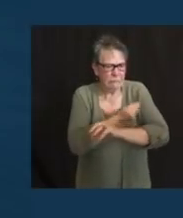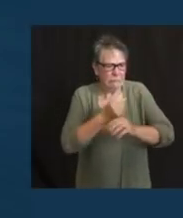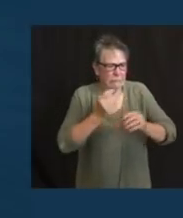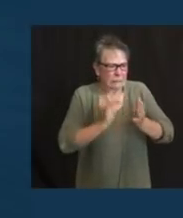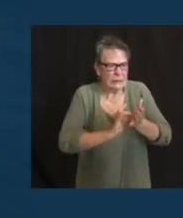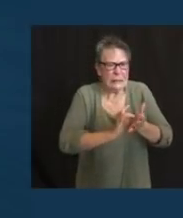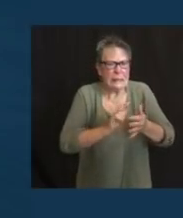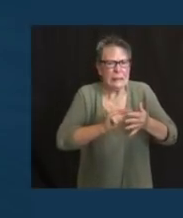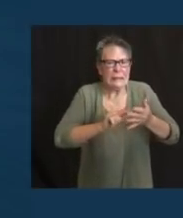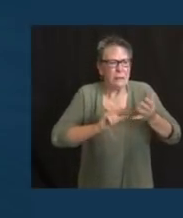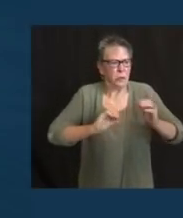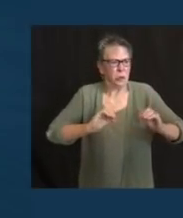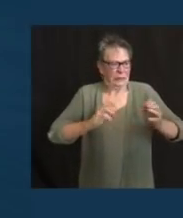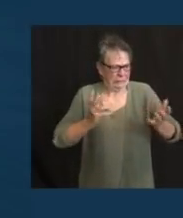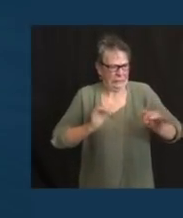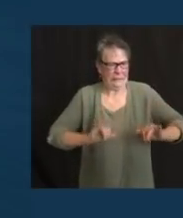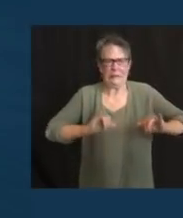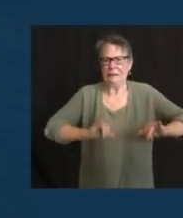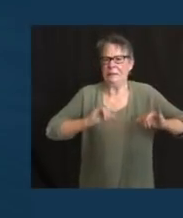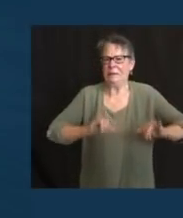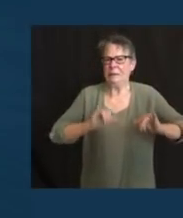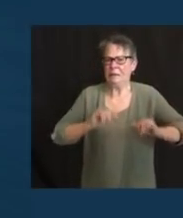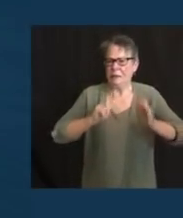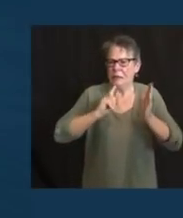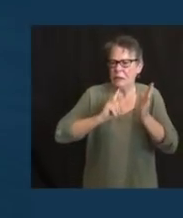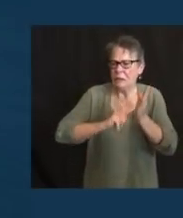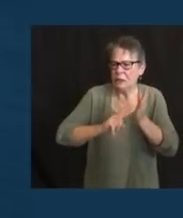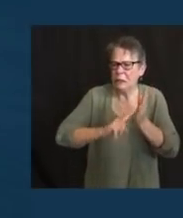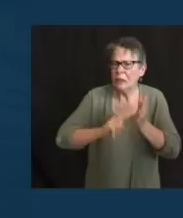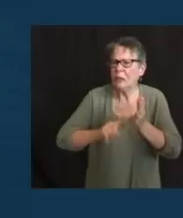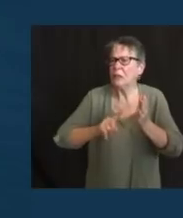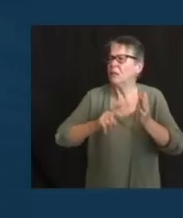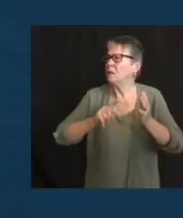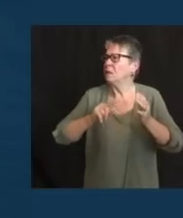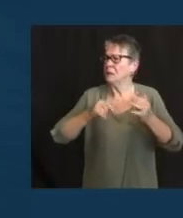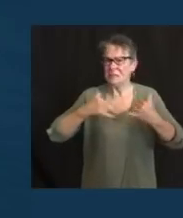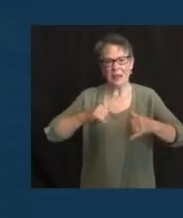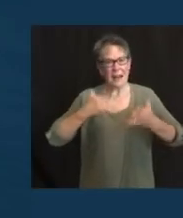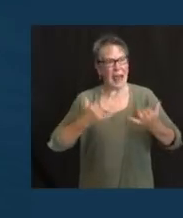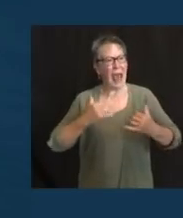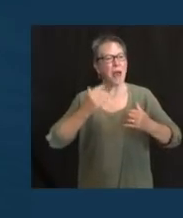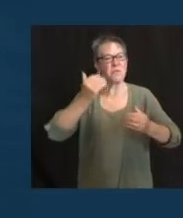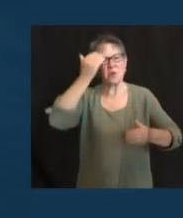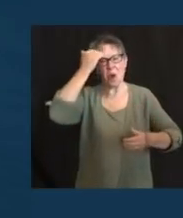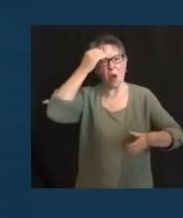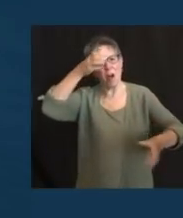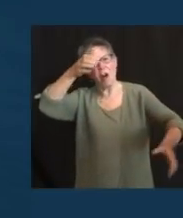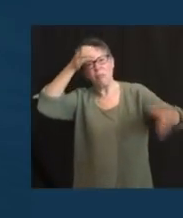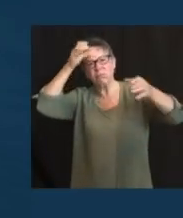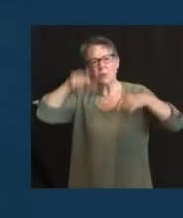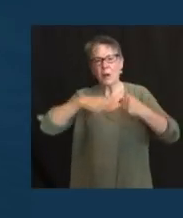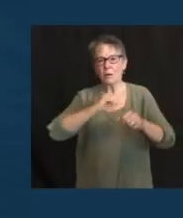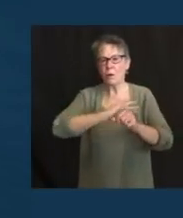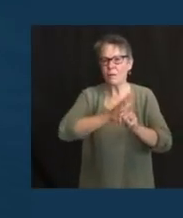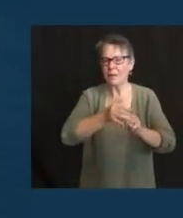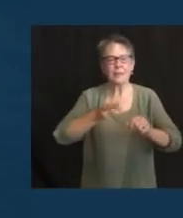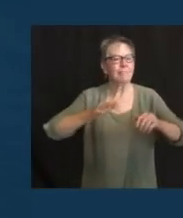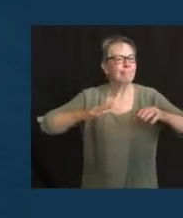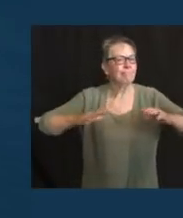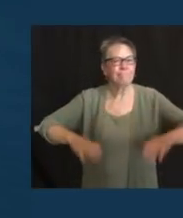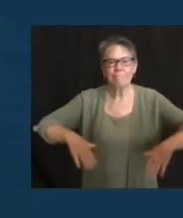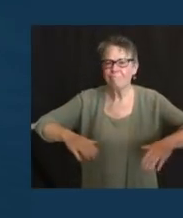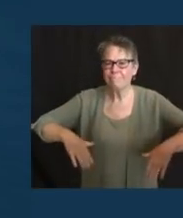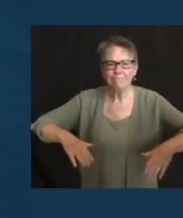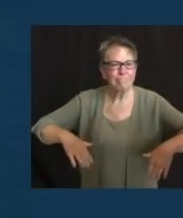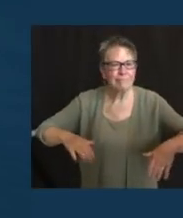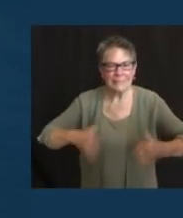proven defense again. And if you want an answer to the question, is it just us that don't have all the answers? Look